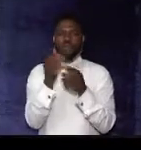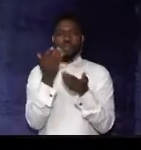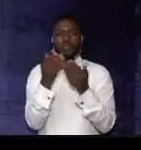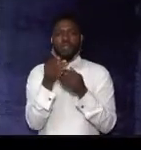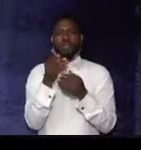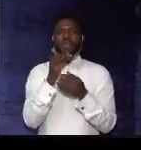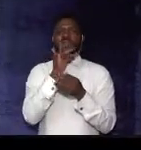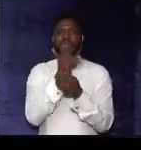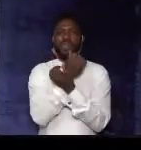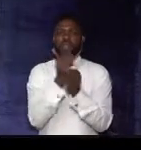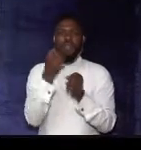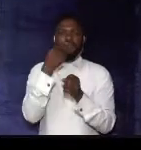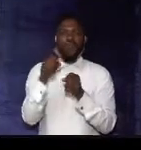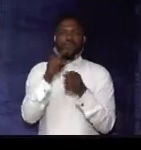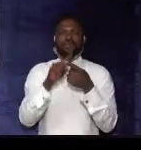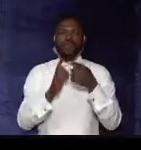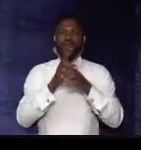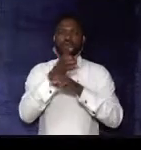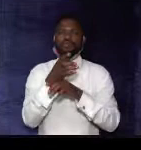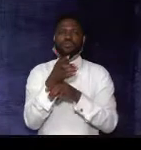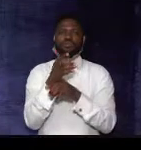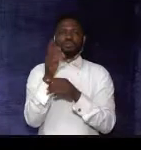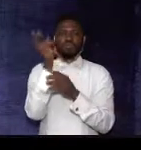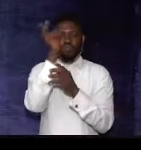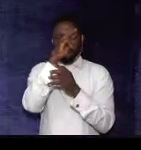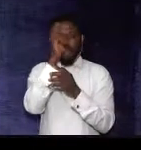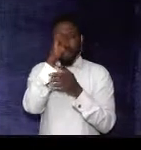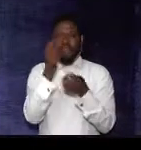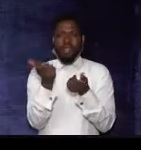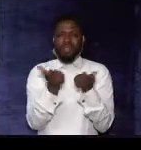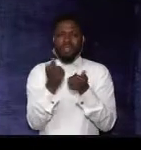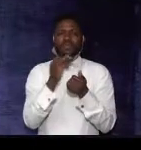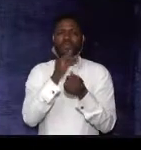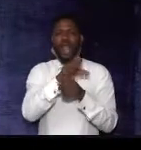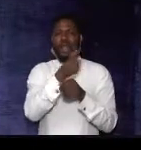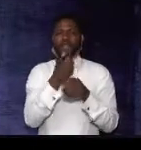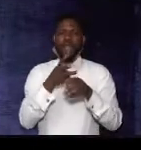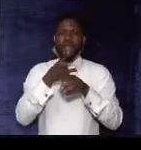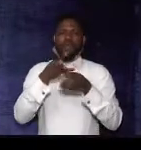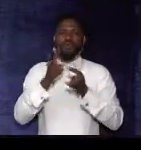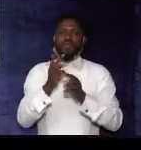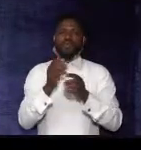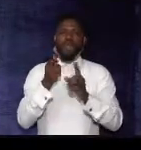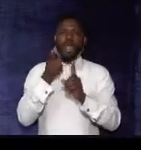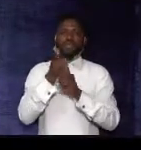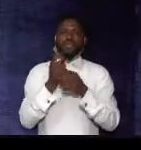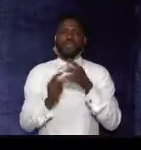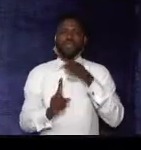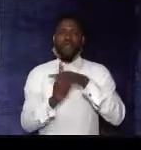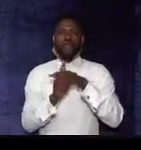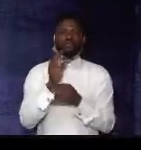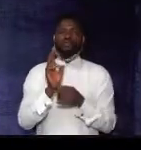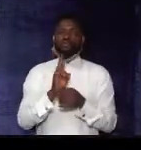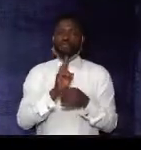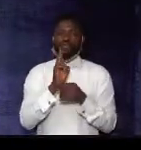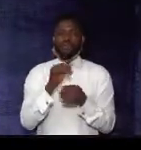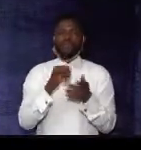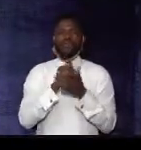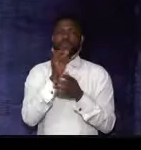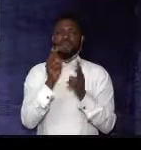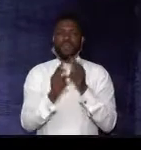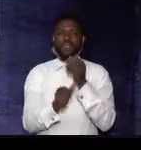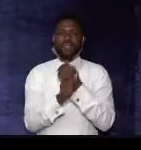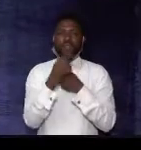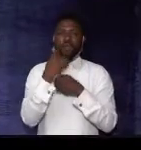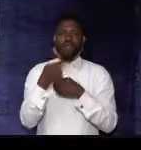without watching whether it's safe for you to cross. Reckless driving too is another way accident occur. It's too